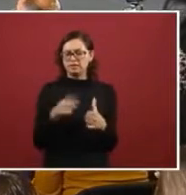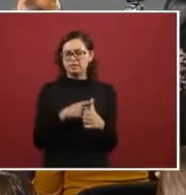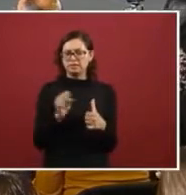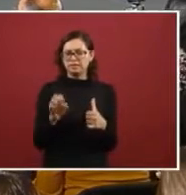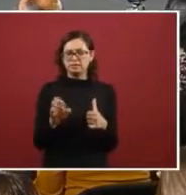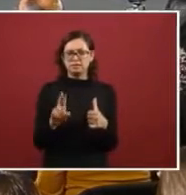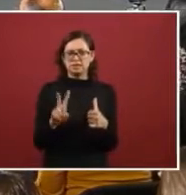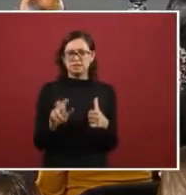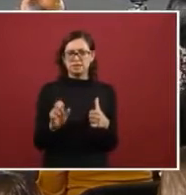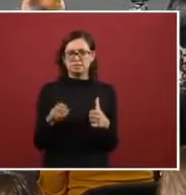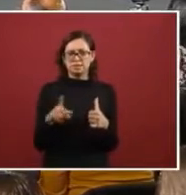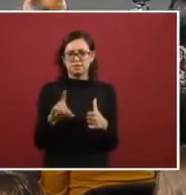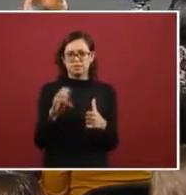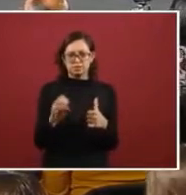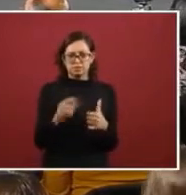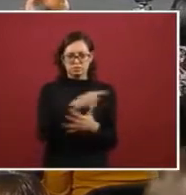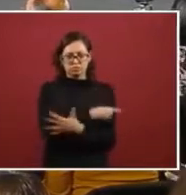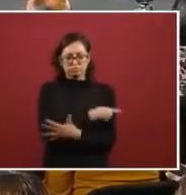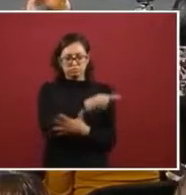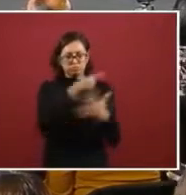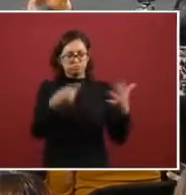González, for the